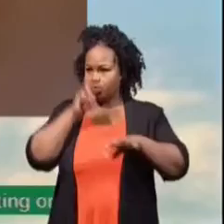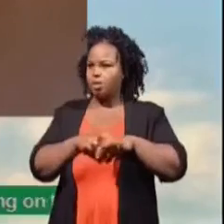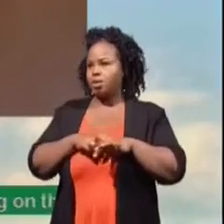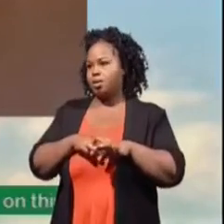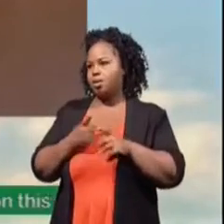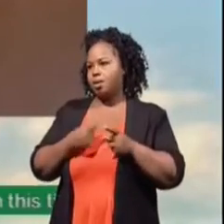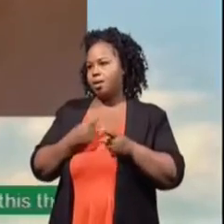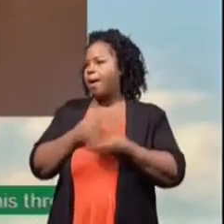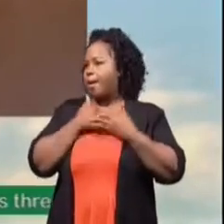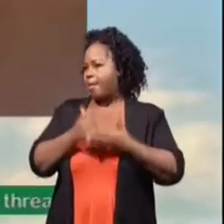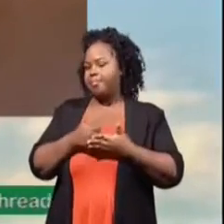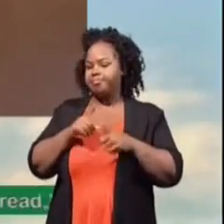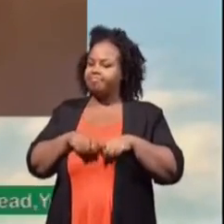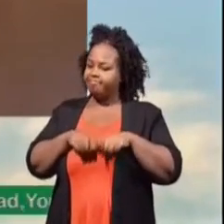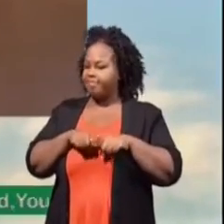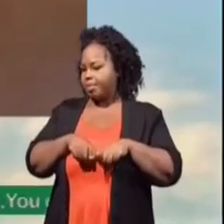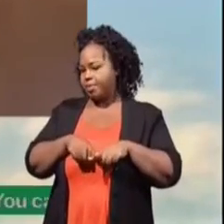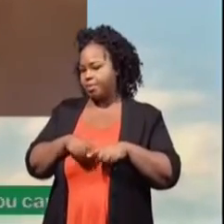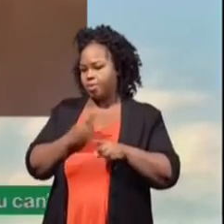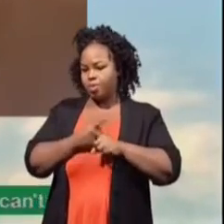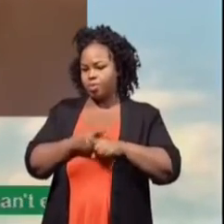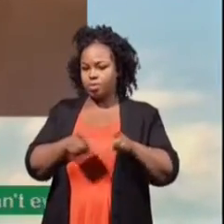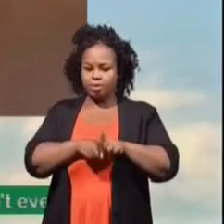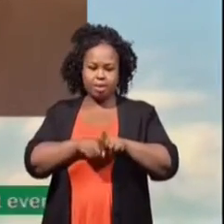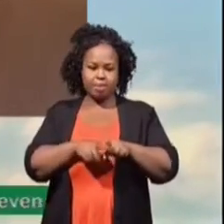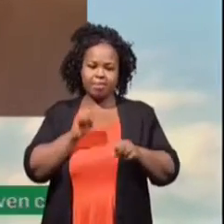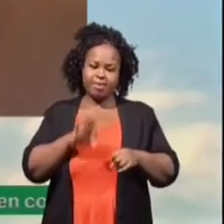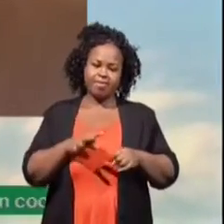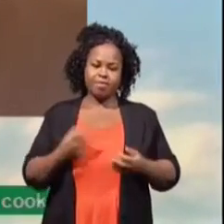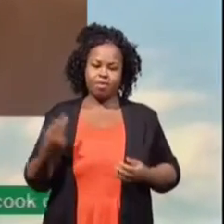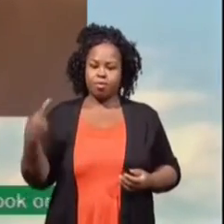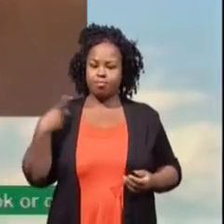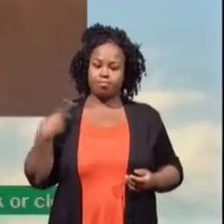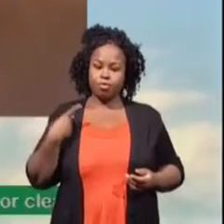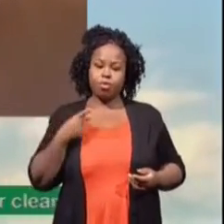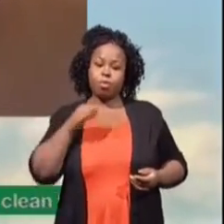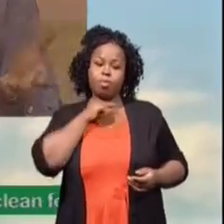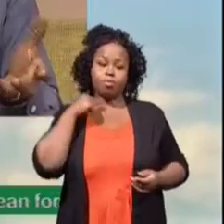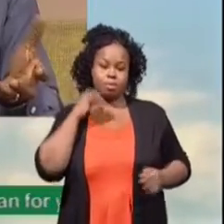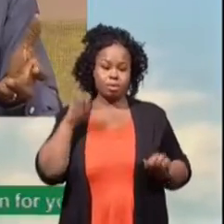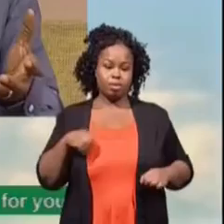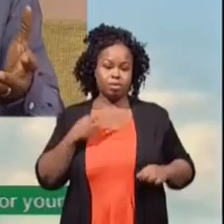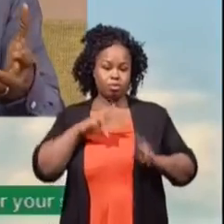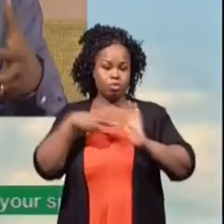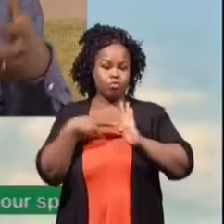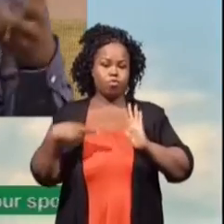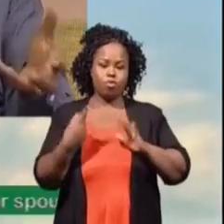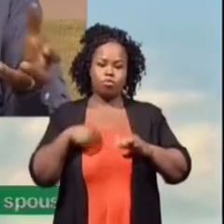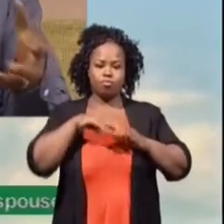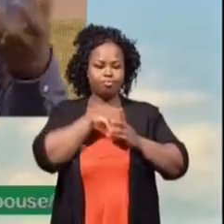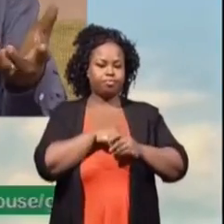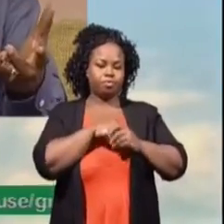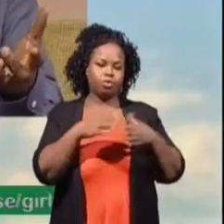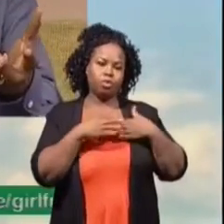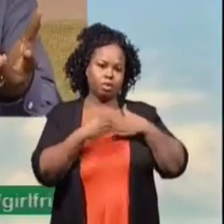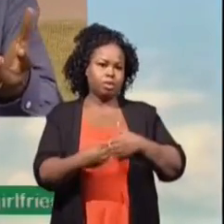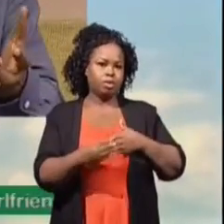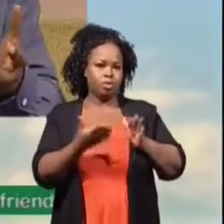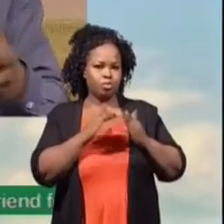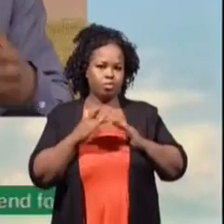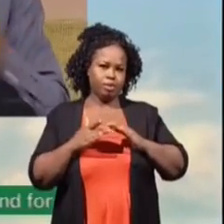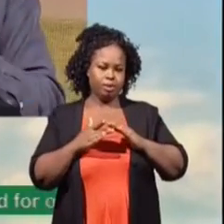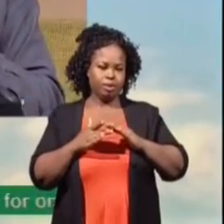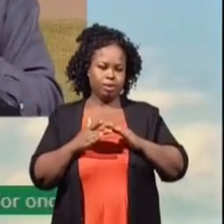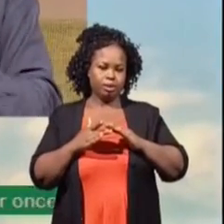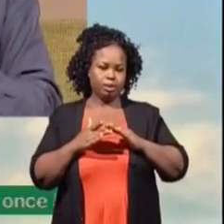help. Help. Especially, it depends even. My wife and I, we are both pastors. The role we are playing as leading